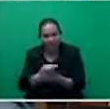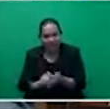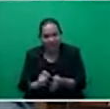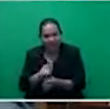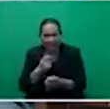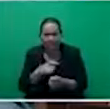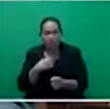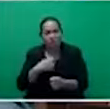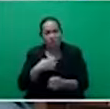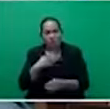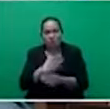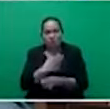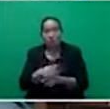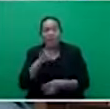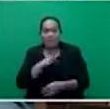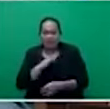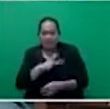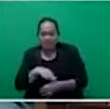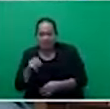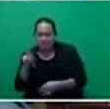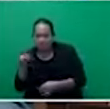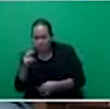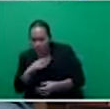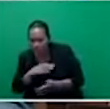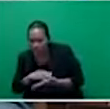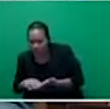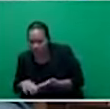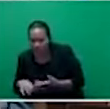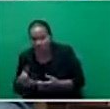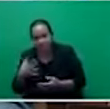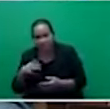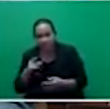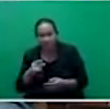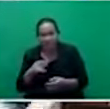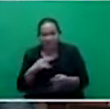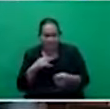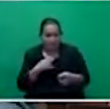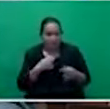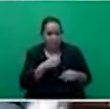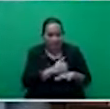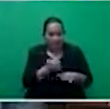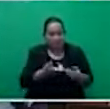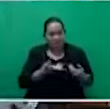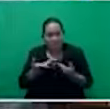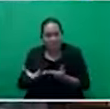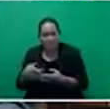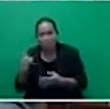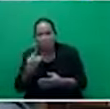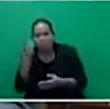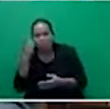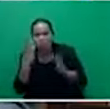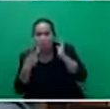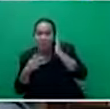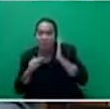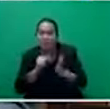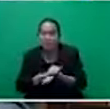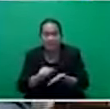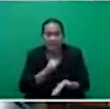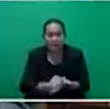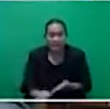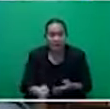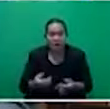from the $90, the 2 rounds of $50, from the 2 rounds of $360. The lady who sells boiled EV, roti parcel, lovo pack, mitai,